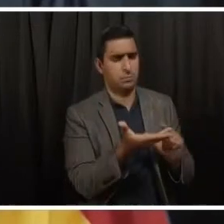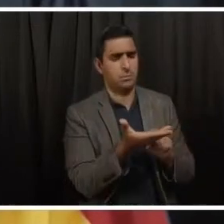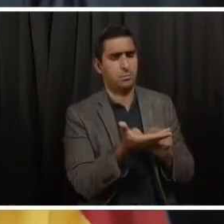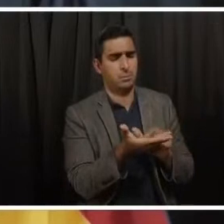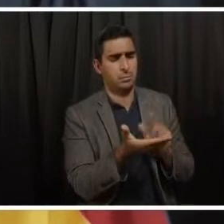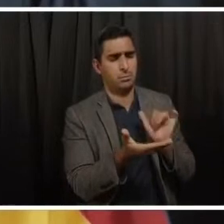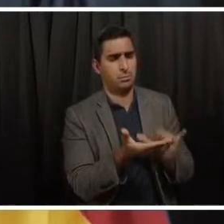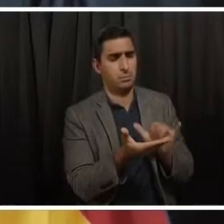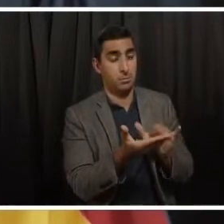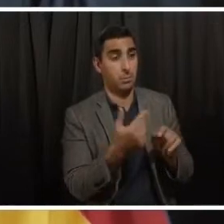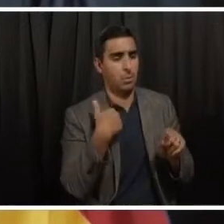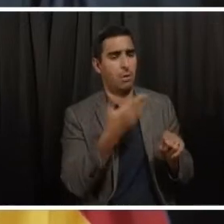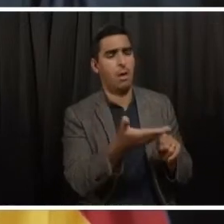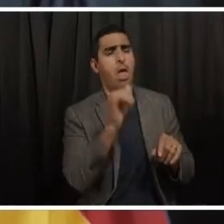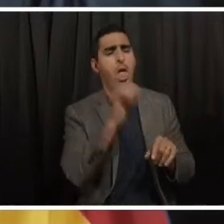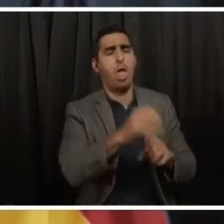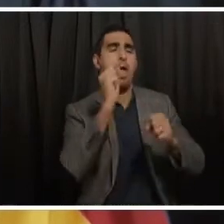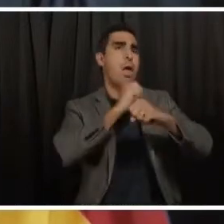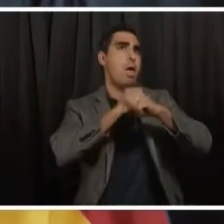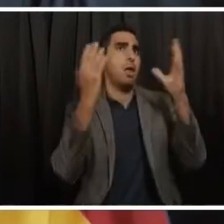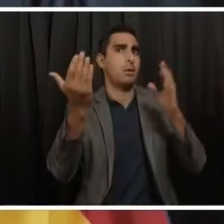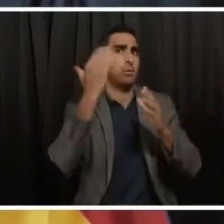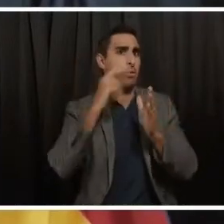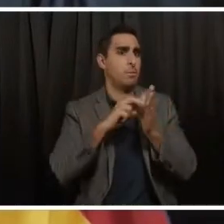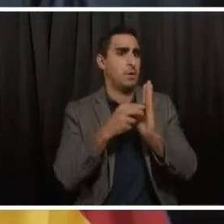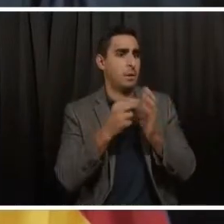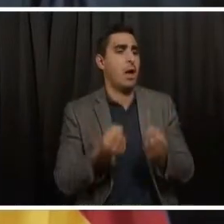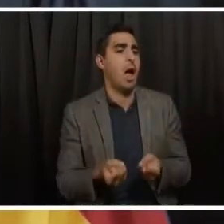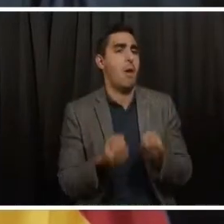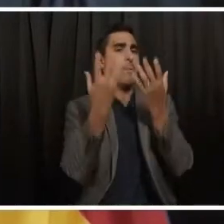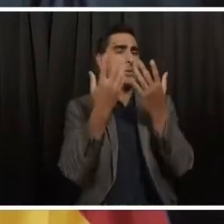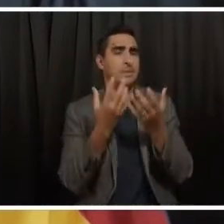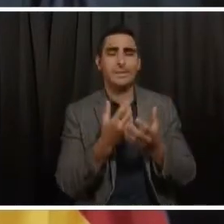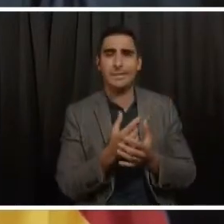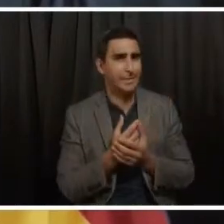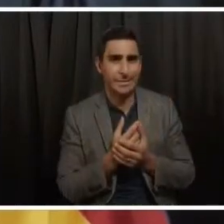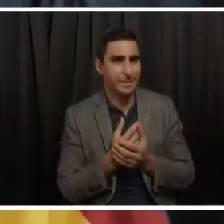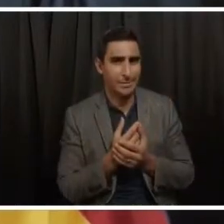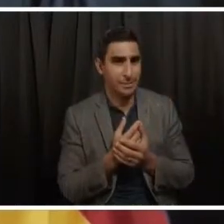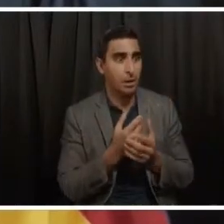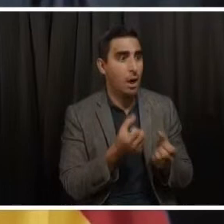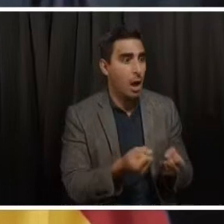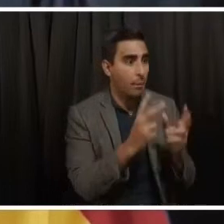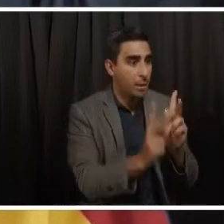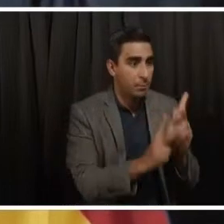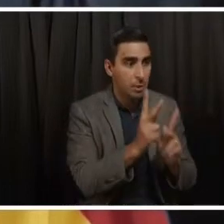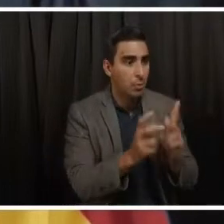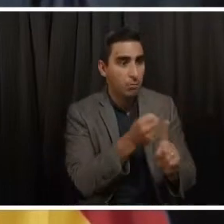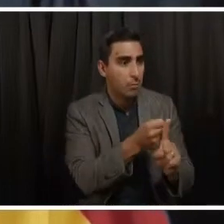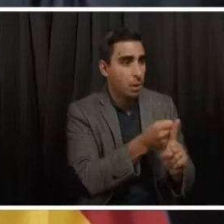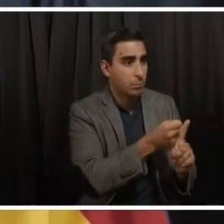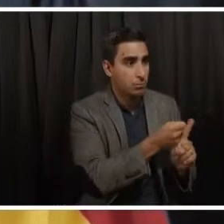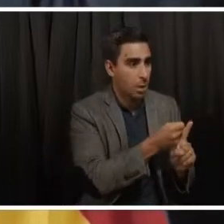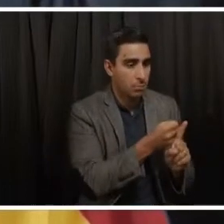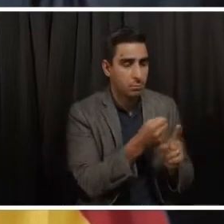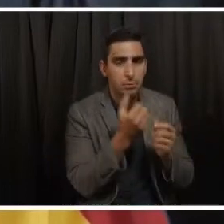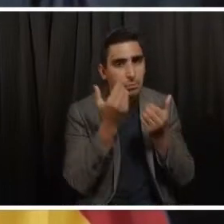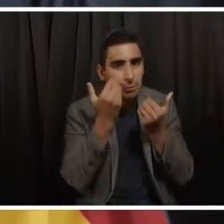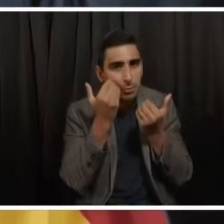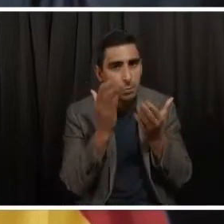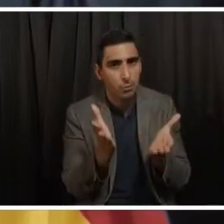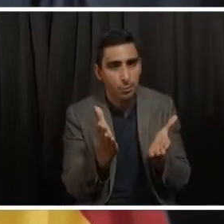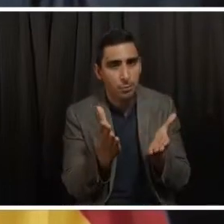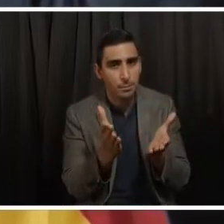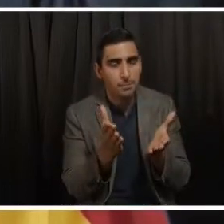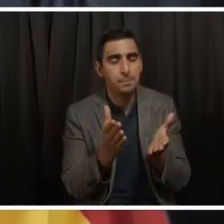not really capable of quantifying specifically how much, so how many individuals that might represent. Our